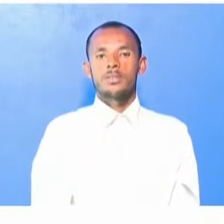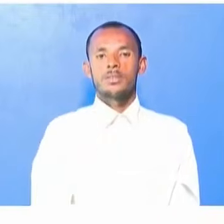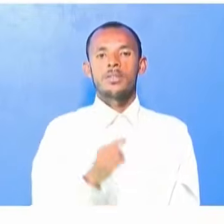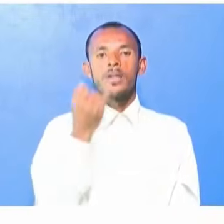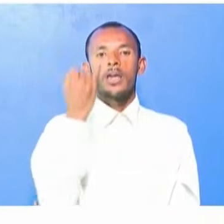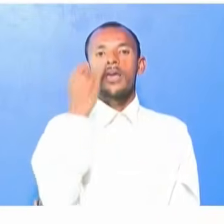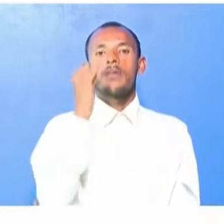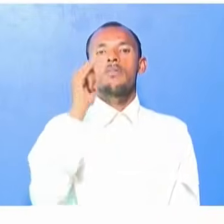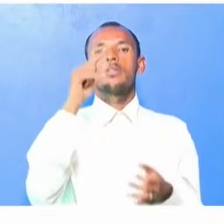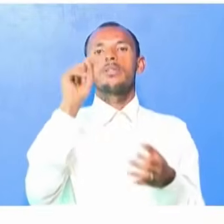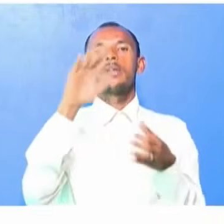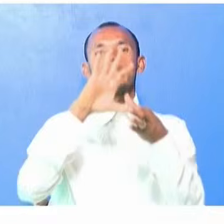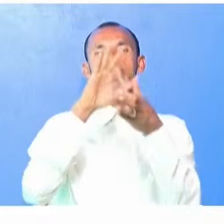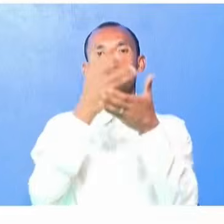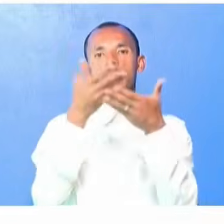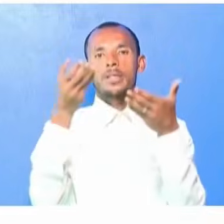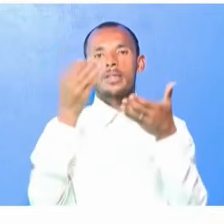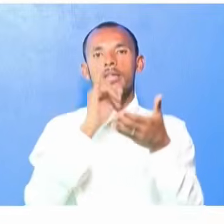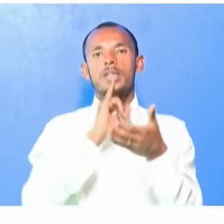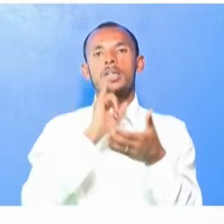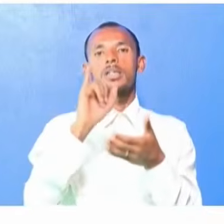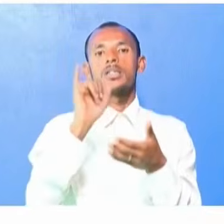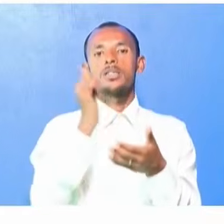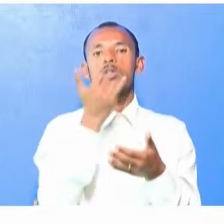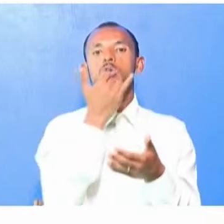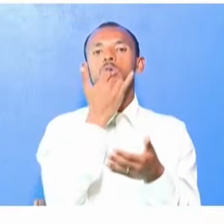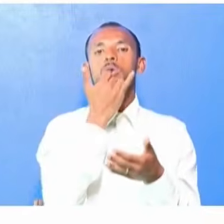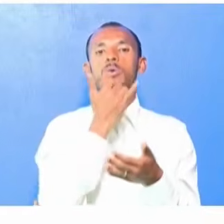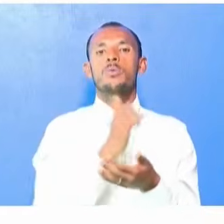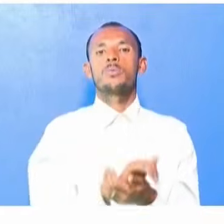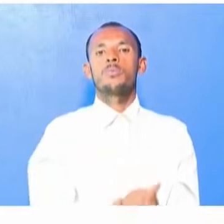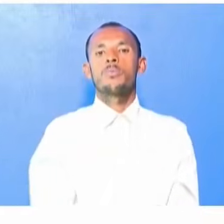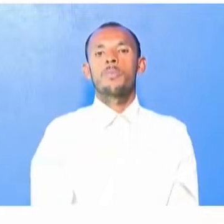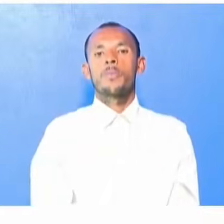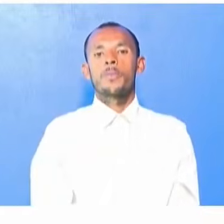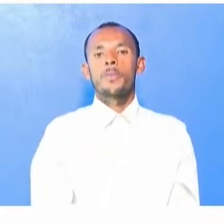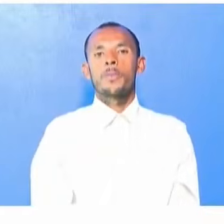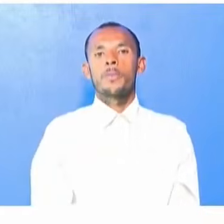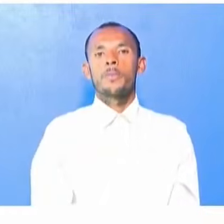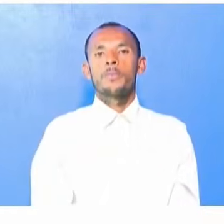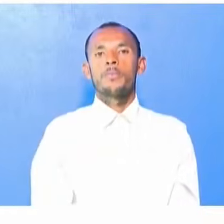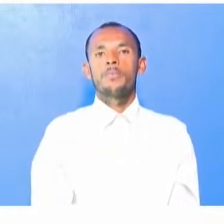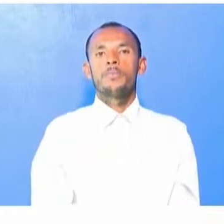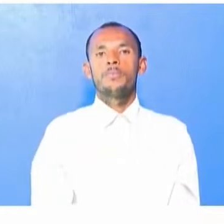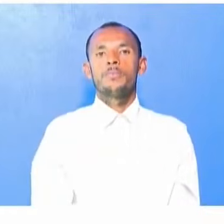False if the statement is wrong. If the statement is wrong.